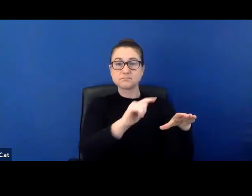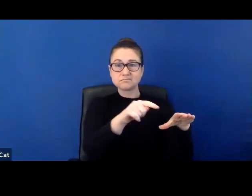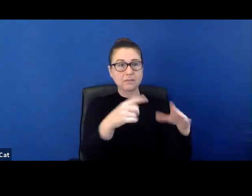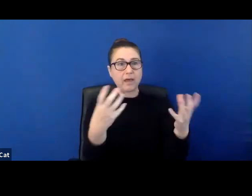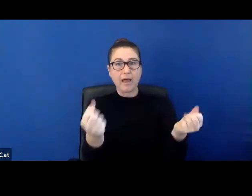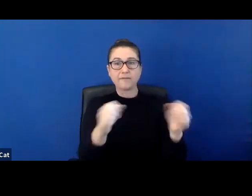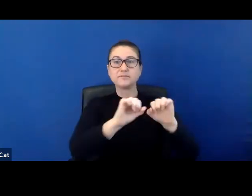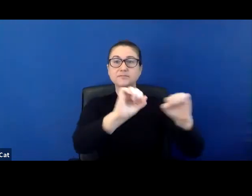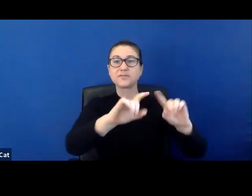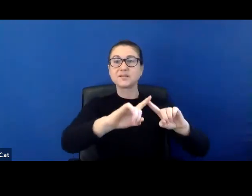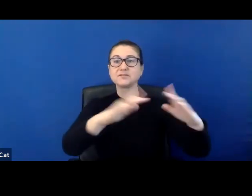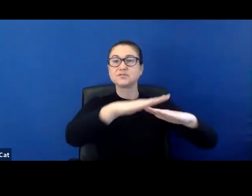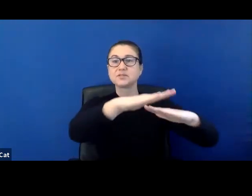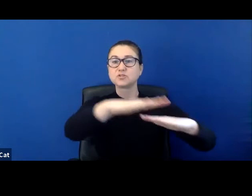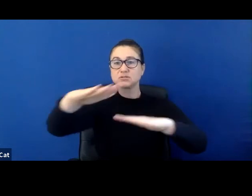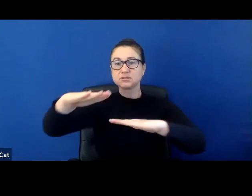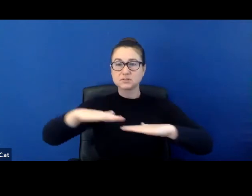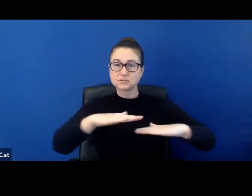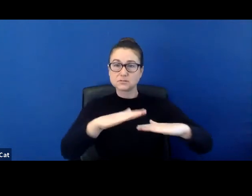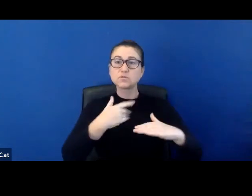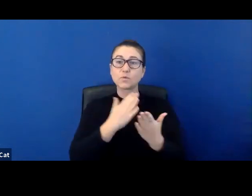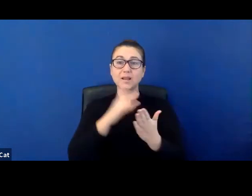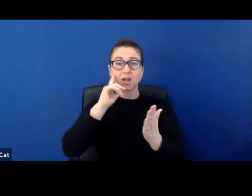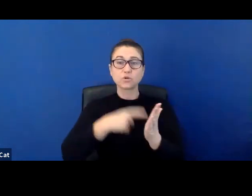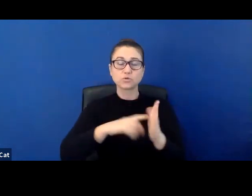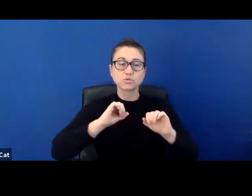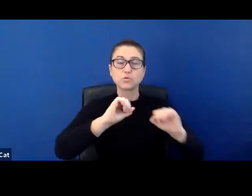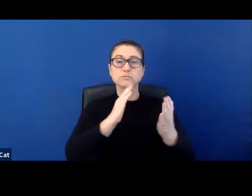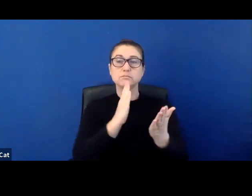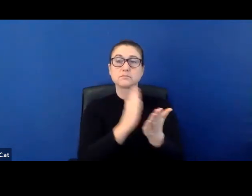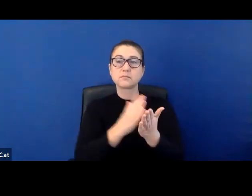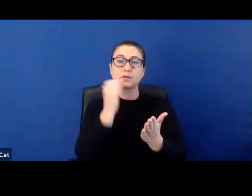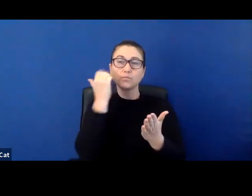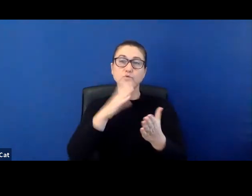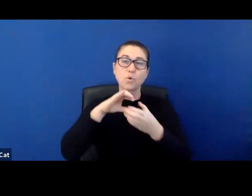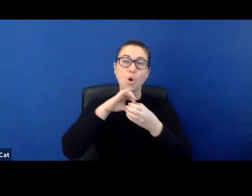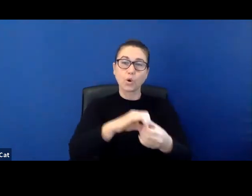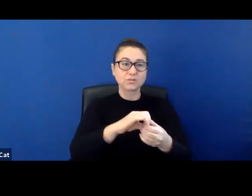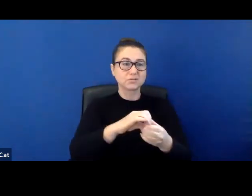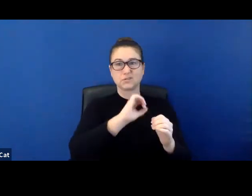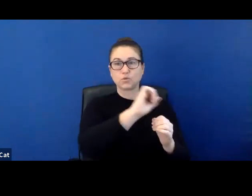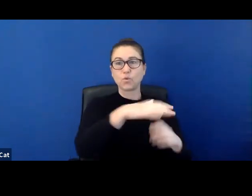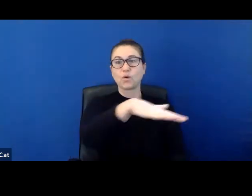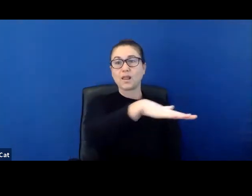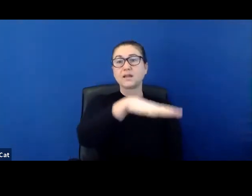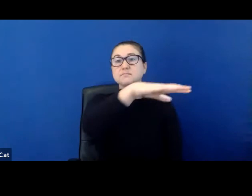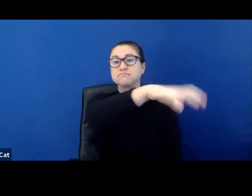Australia. And so I also acknowledge the traditional owners of the land that everybody else is